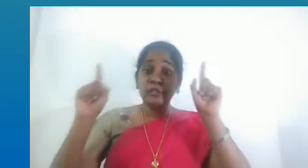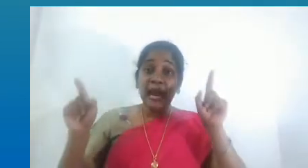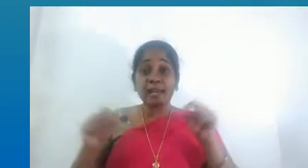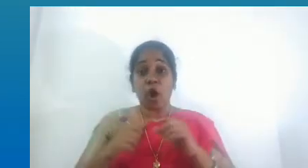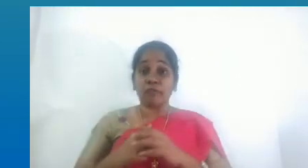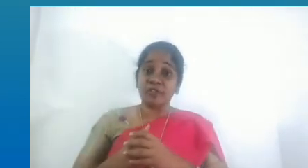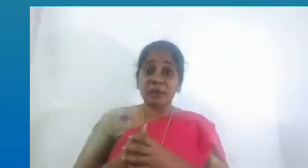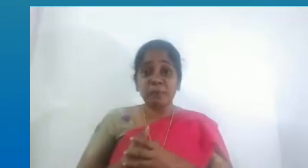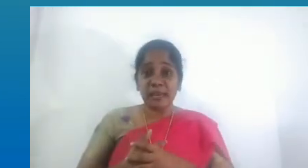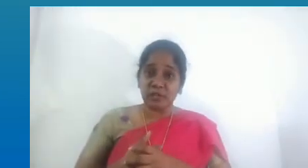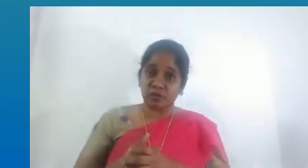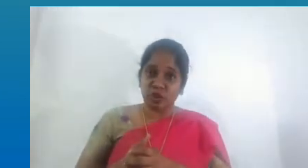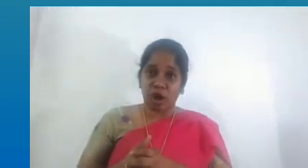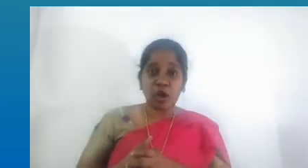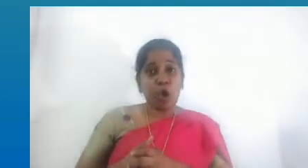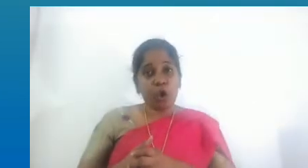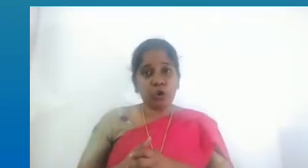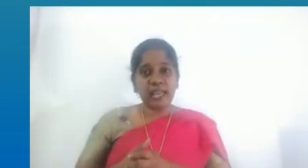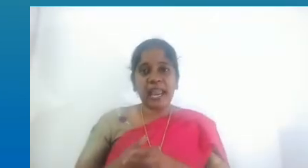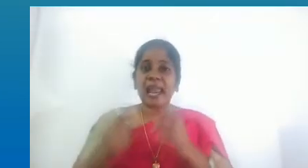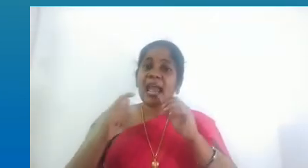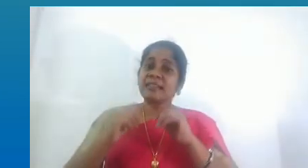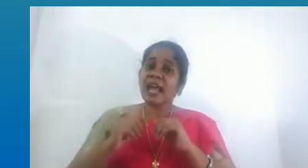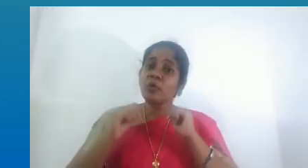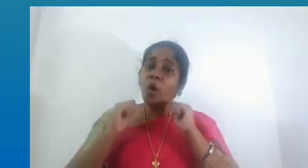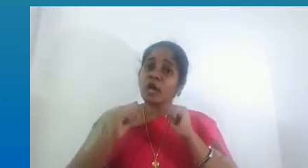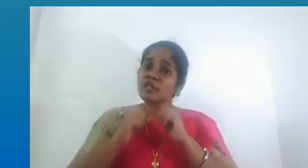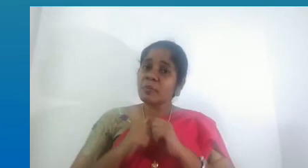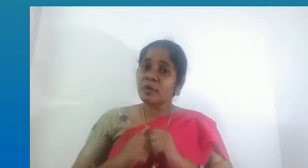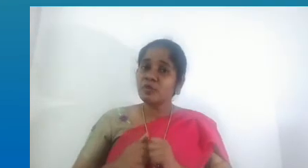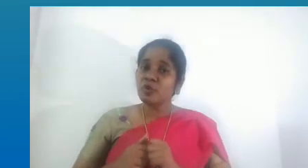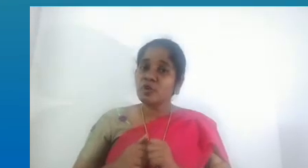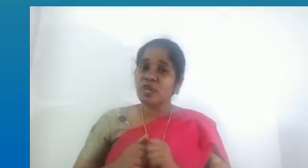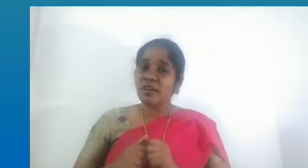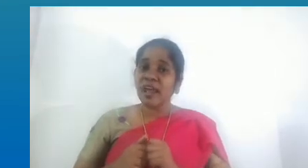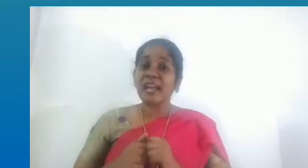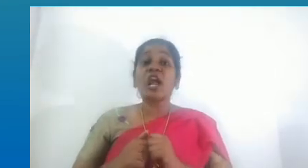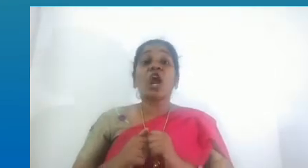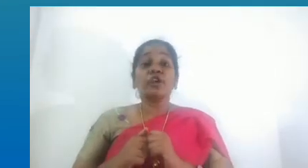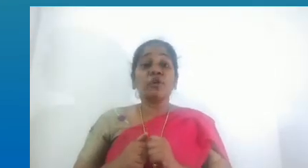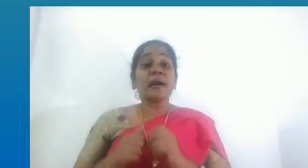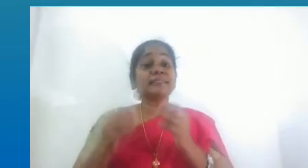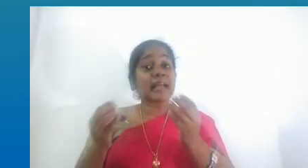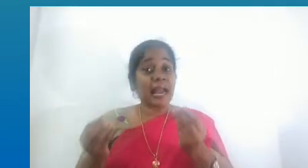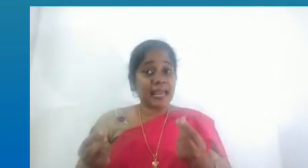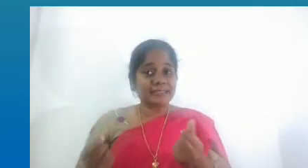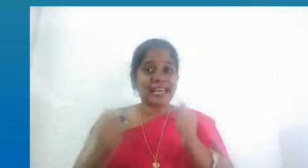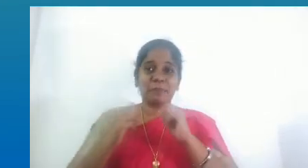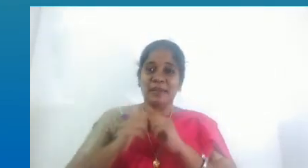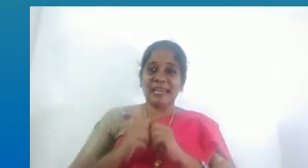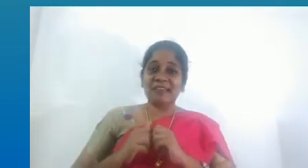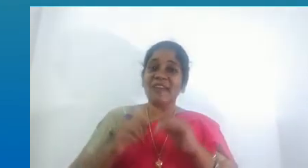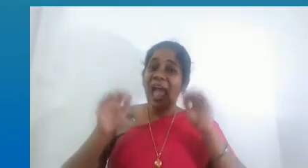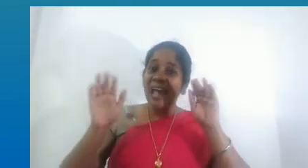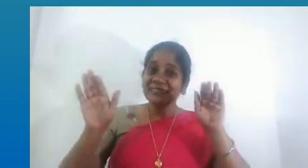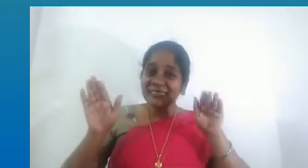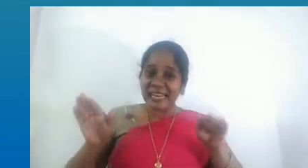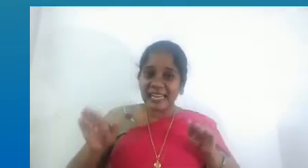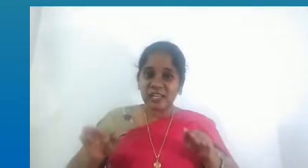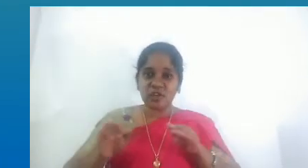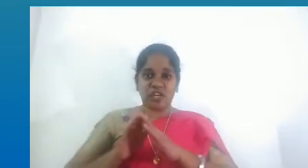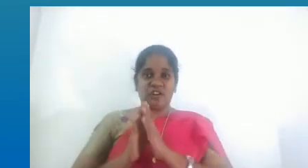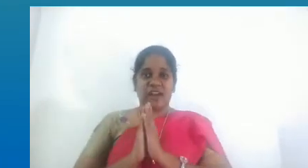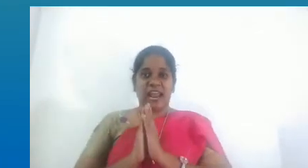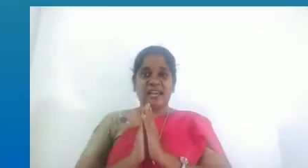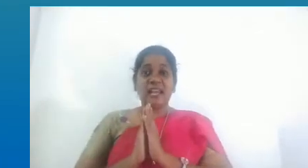the outline of the beanstalk. Okay, then what you must do, children? You must collect some leaf and